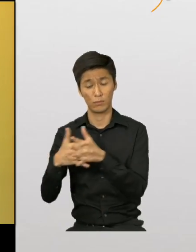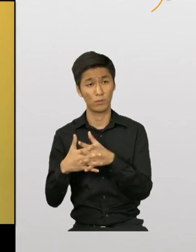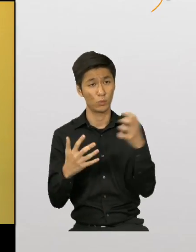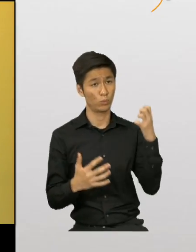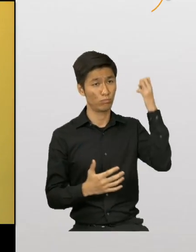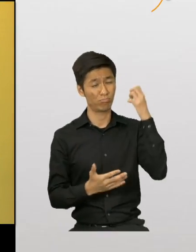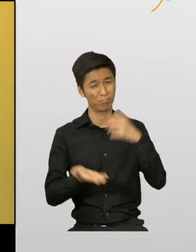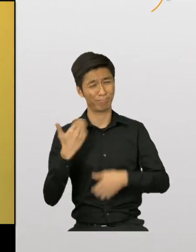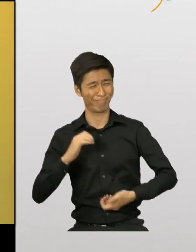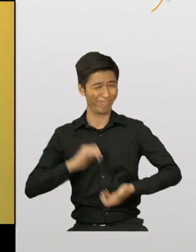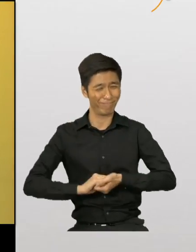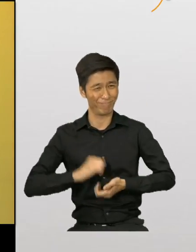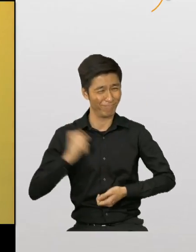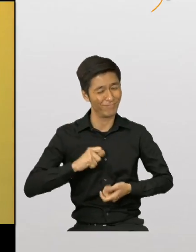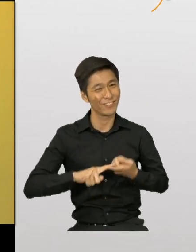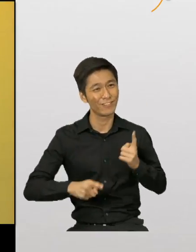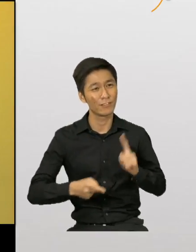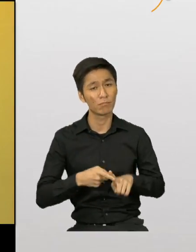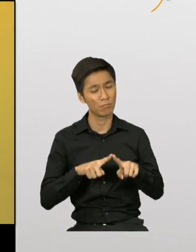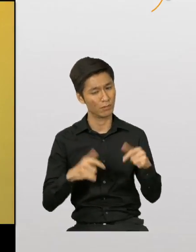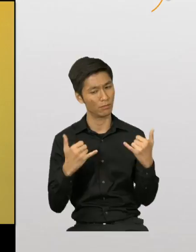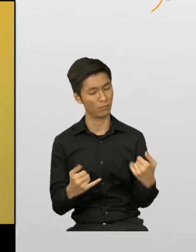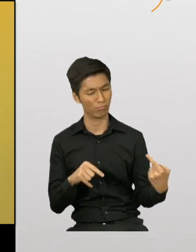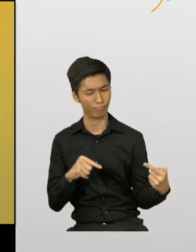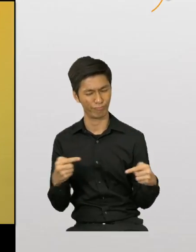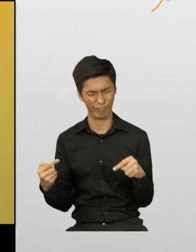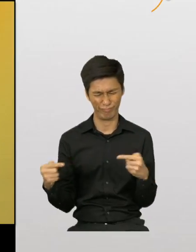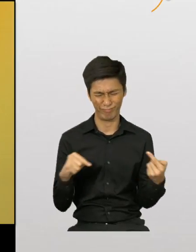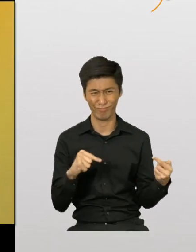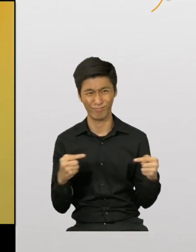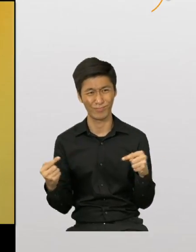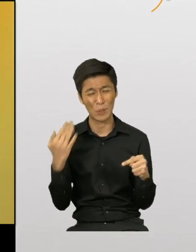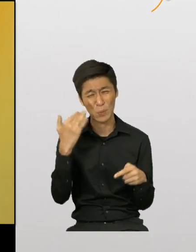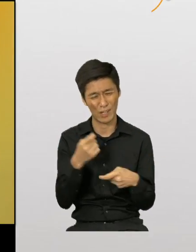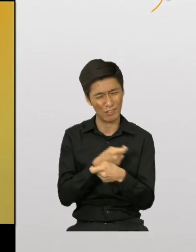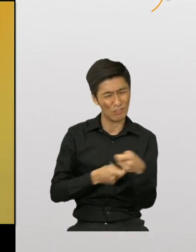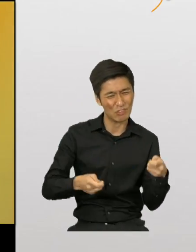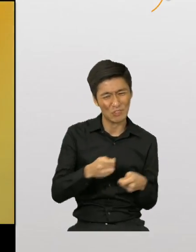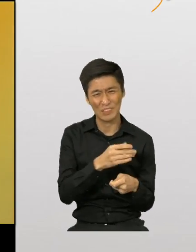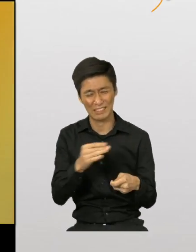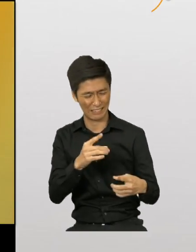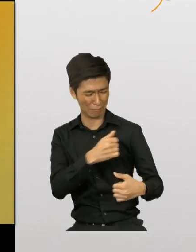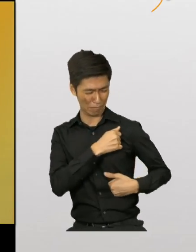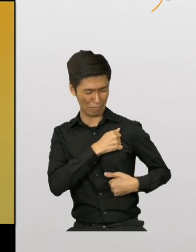long been firm friends and allies, but now they are arguing fiercely over trade and defense spending.